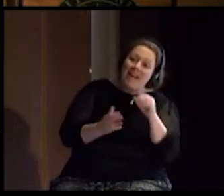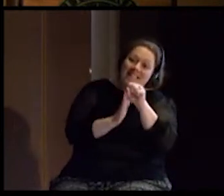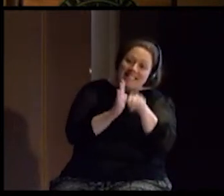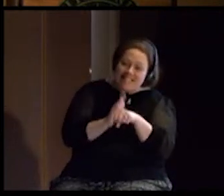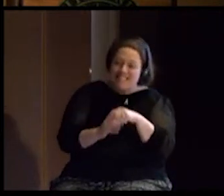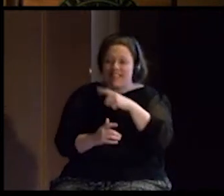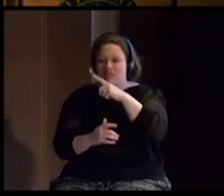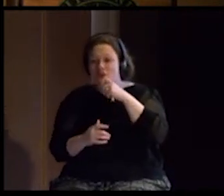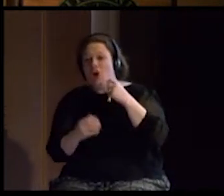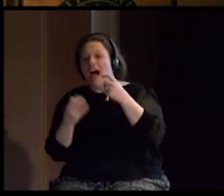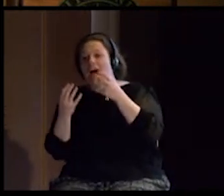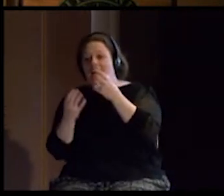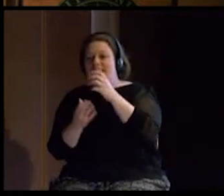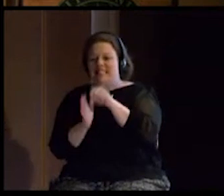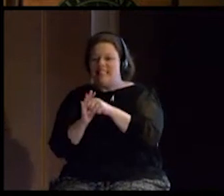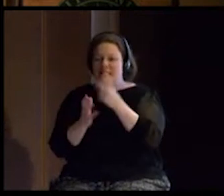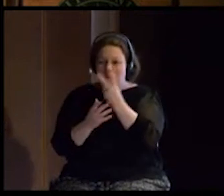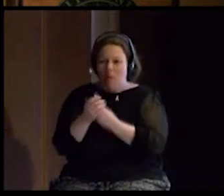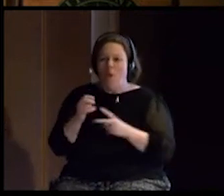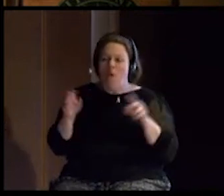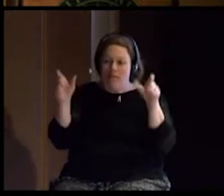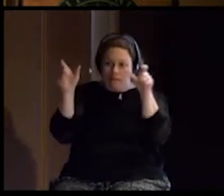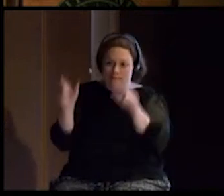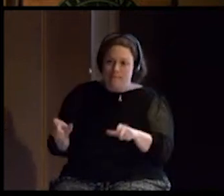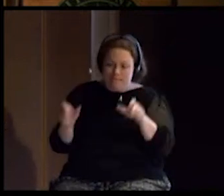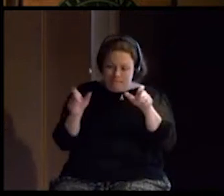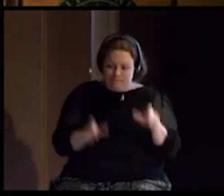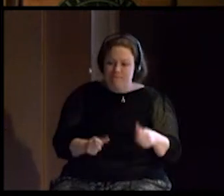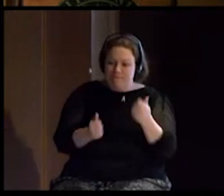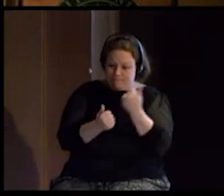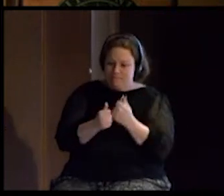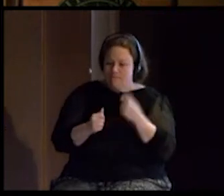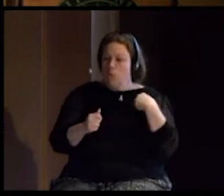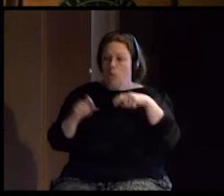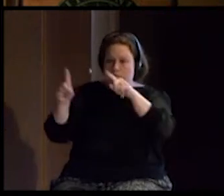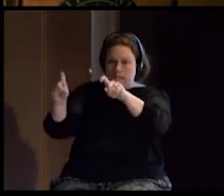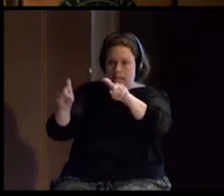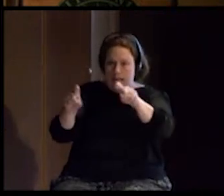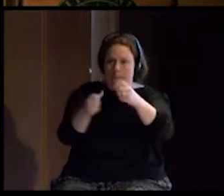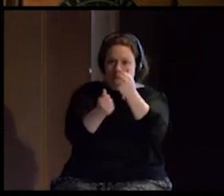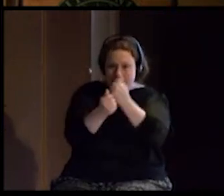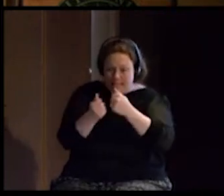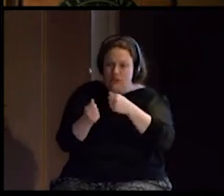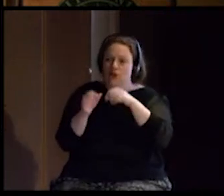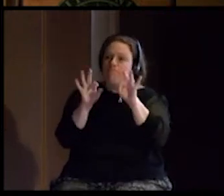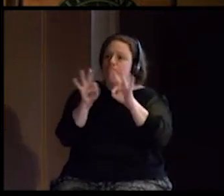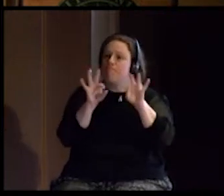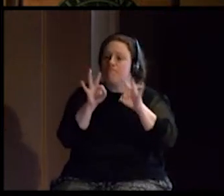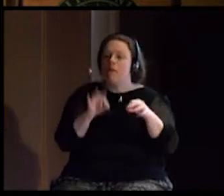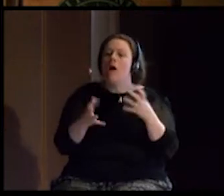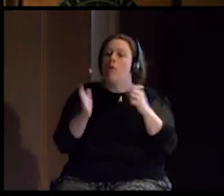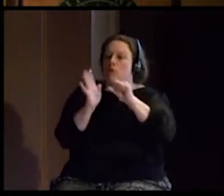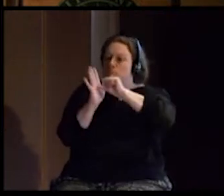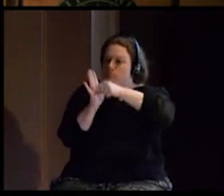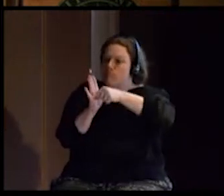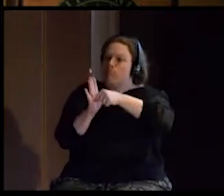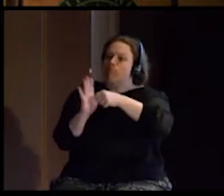collected, a specimen from the field, and every row represents a bacterial group. I want to highlight a couple